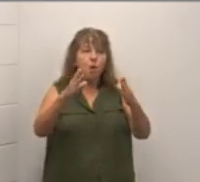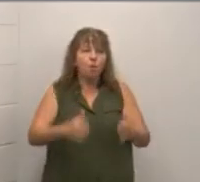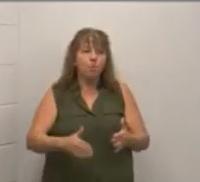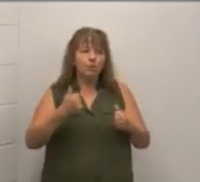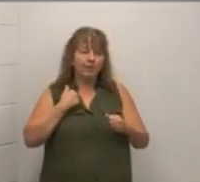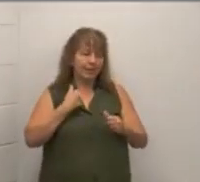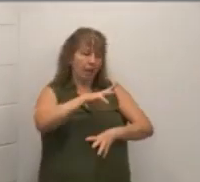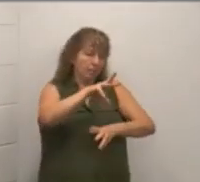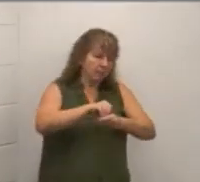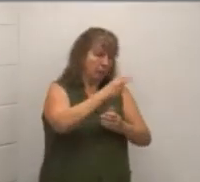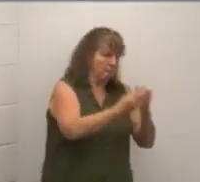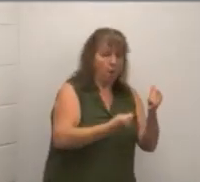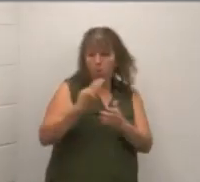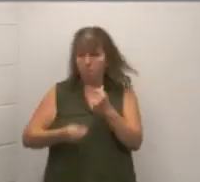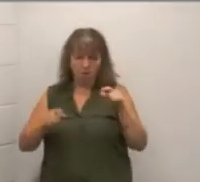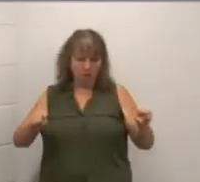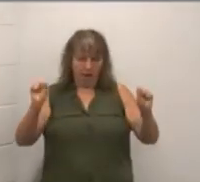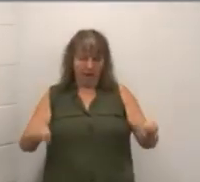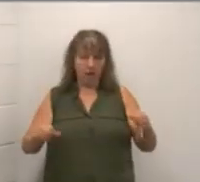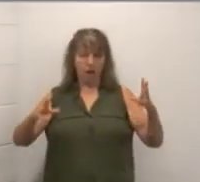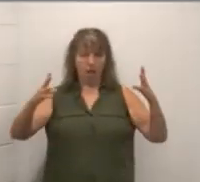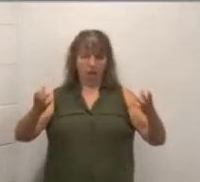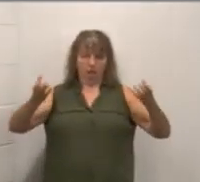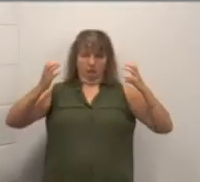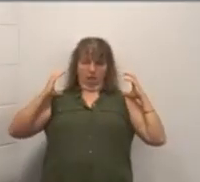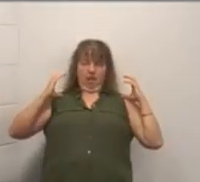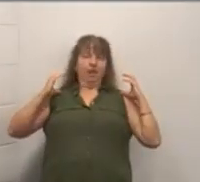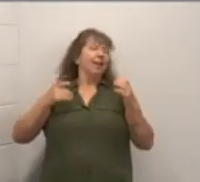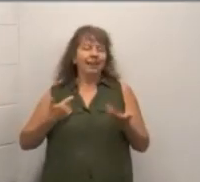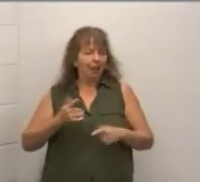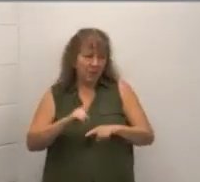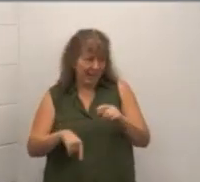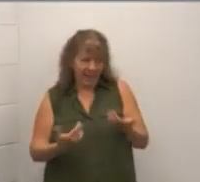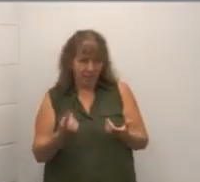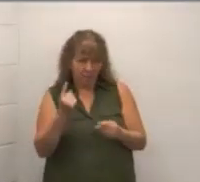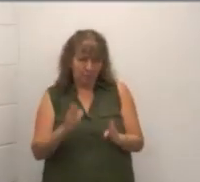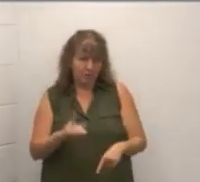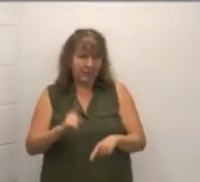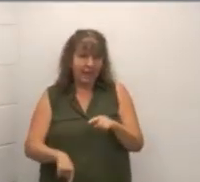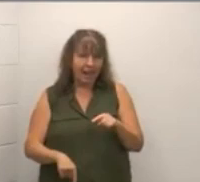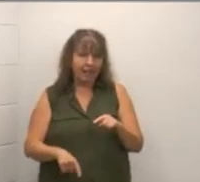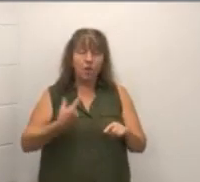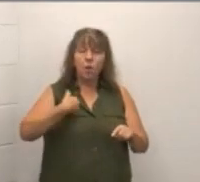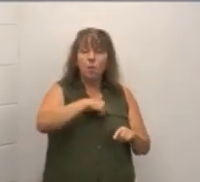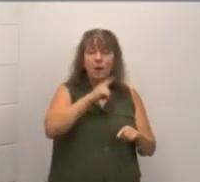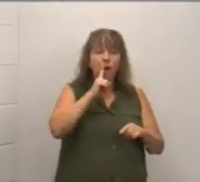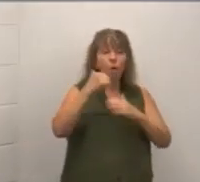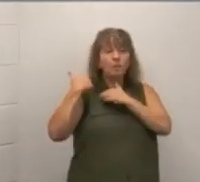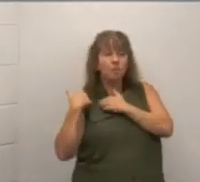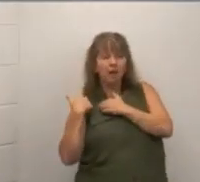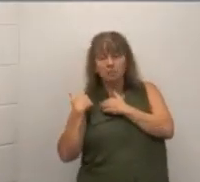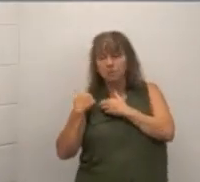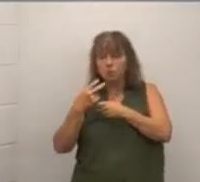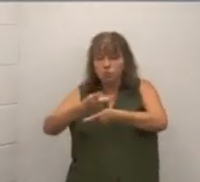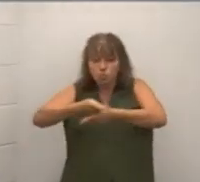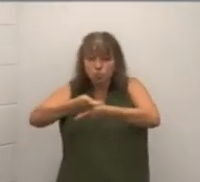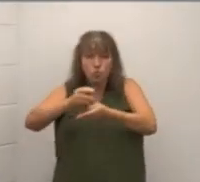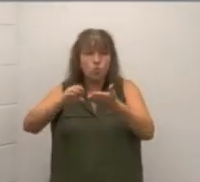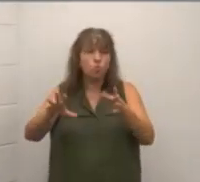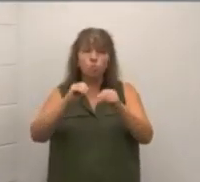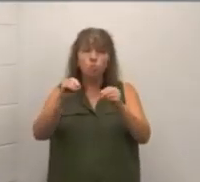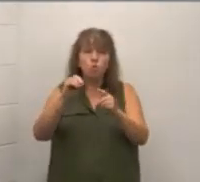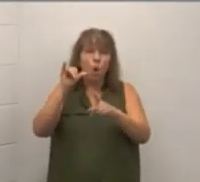environments. And it becomes an issue. We're responsible for cyberbullying. We're responsible to see how students